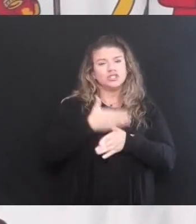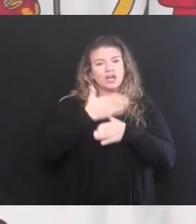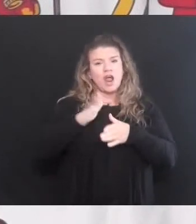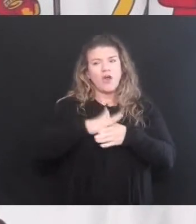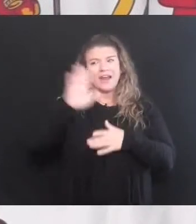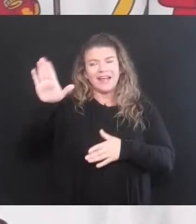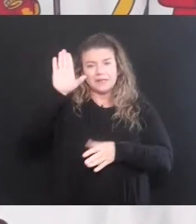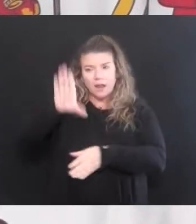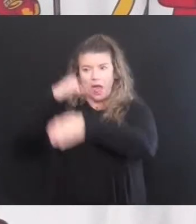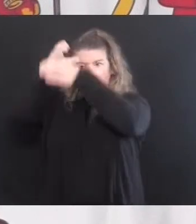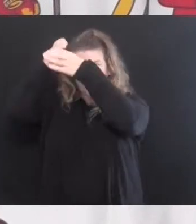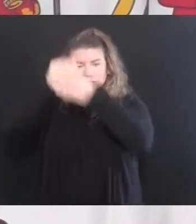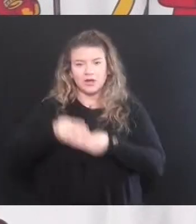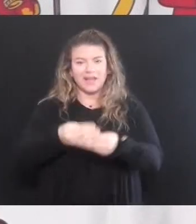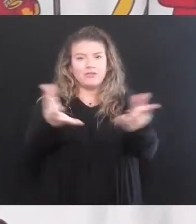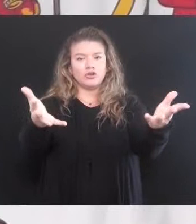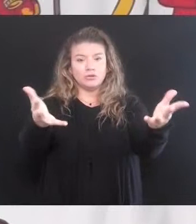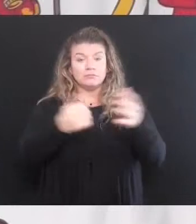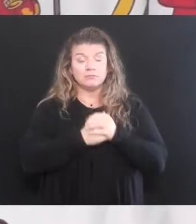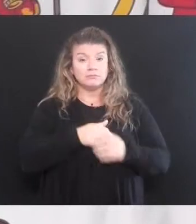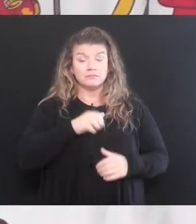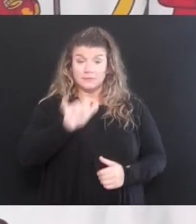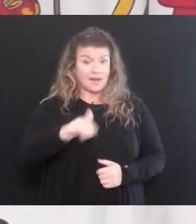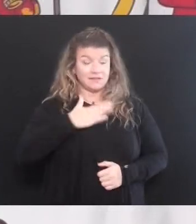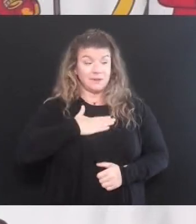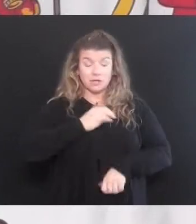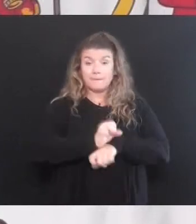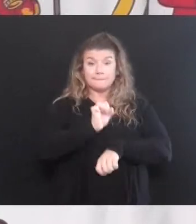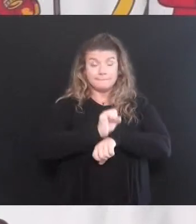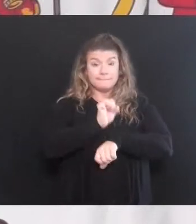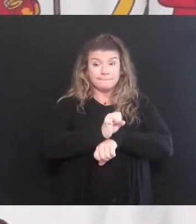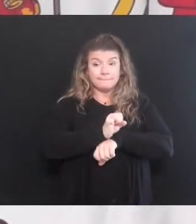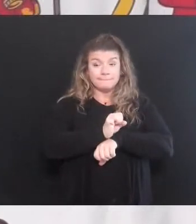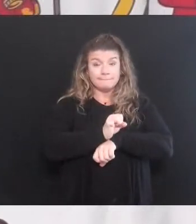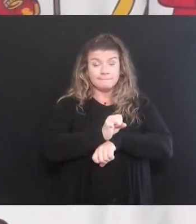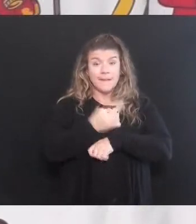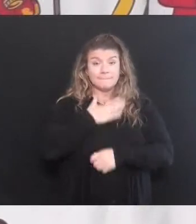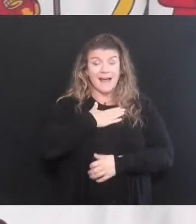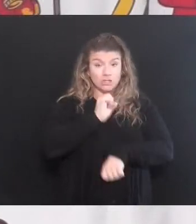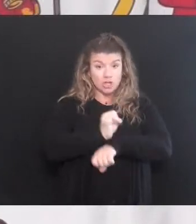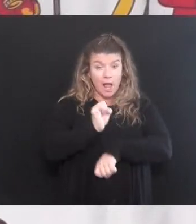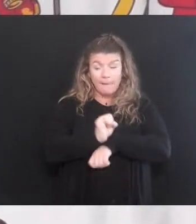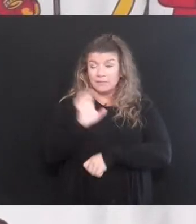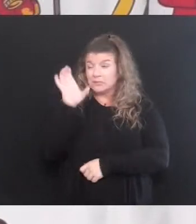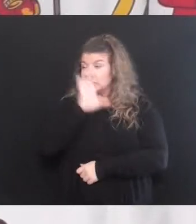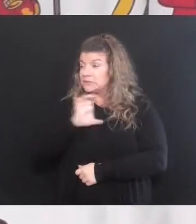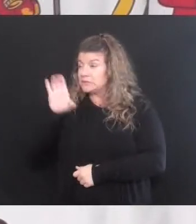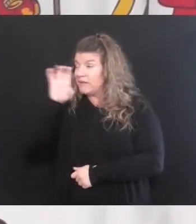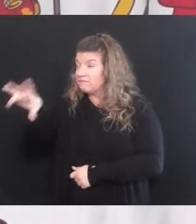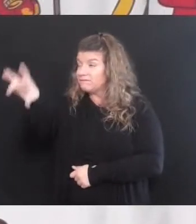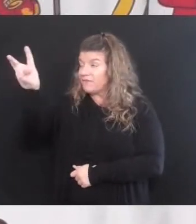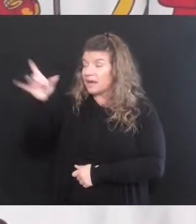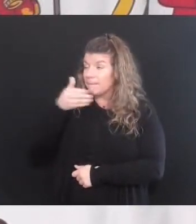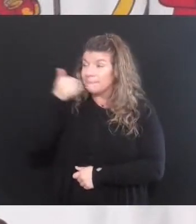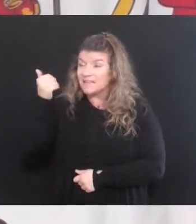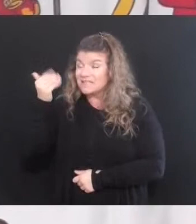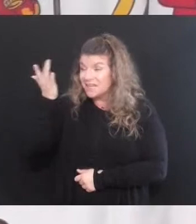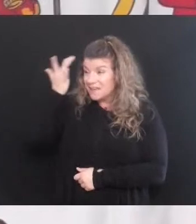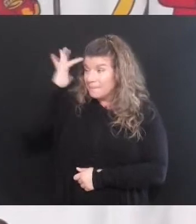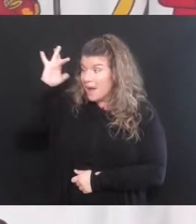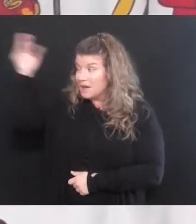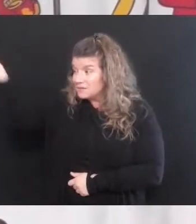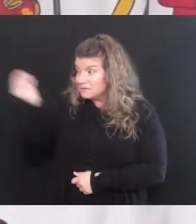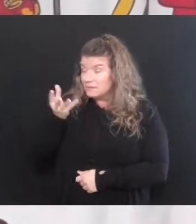to all of us. It's my job. It's my job. Seek out the best and the brightest and tell you the